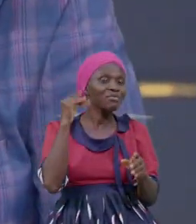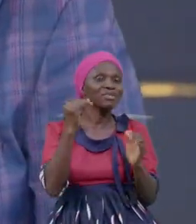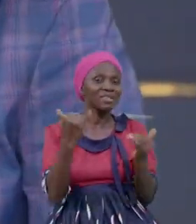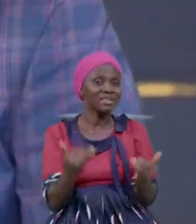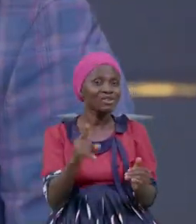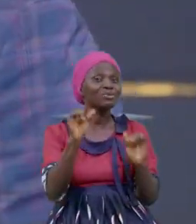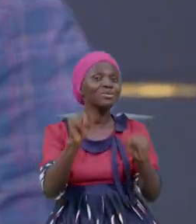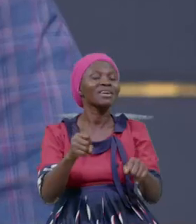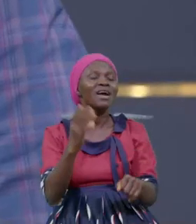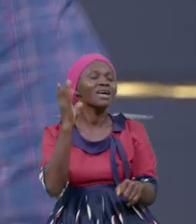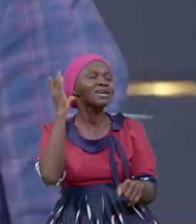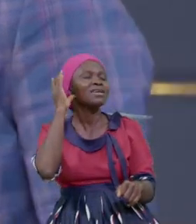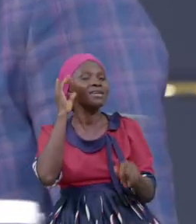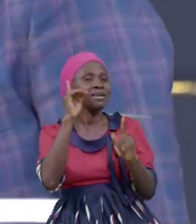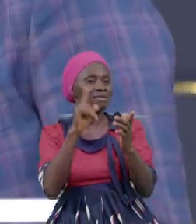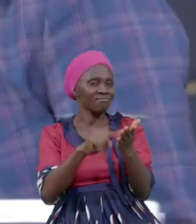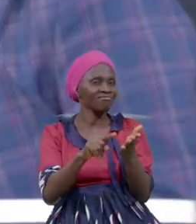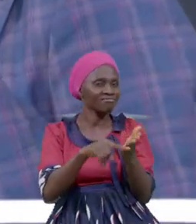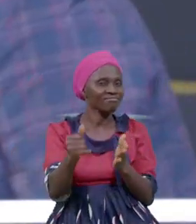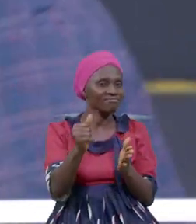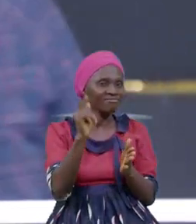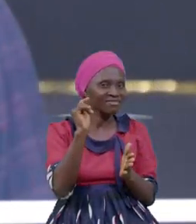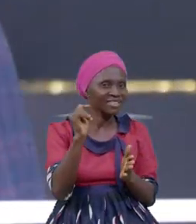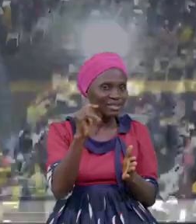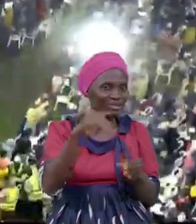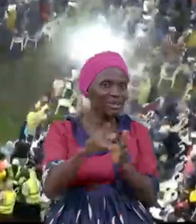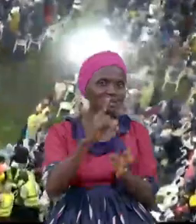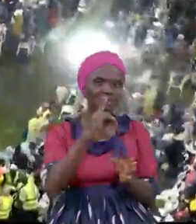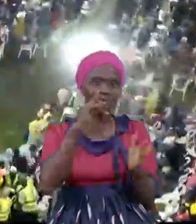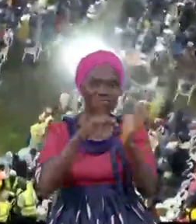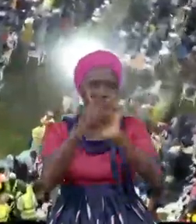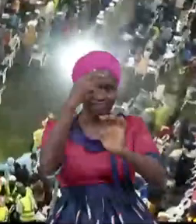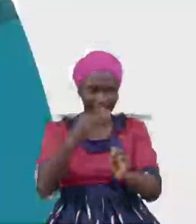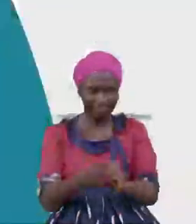yourself. There's testimony in your mouth. Yeah, it's